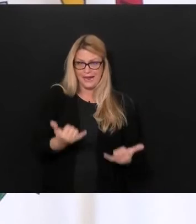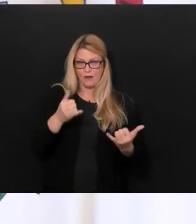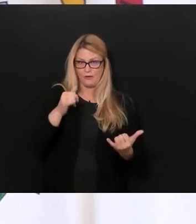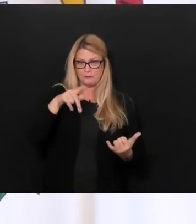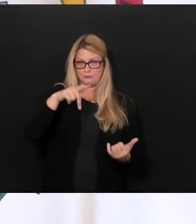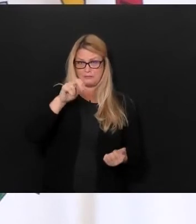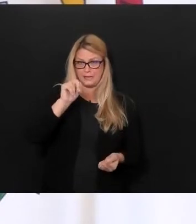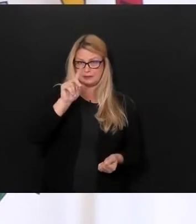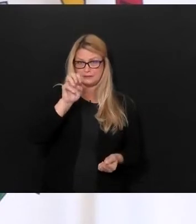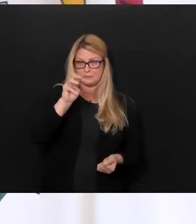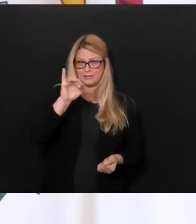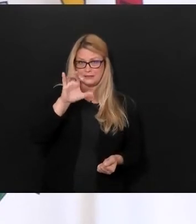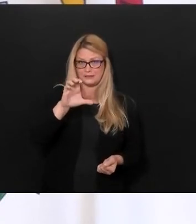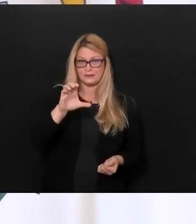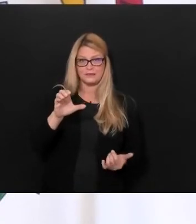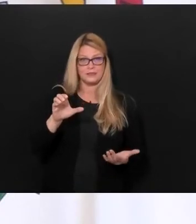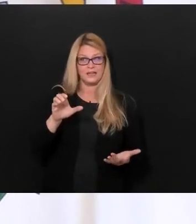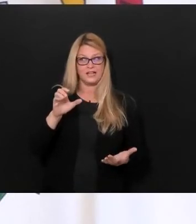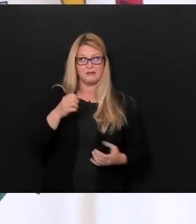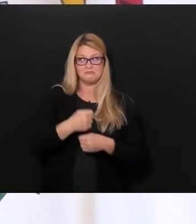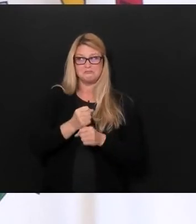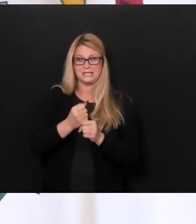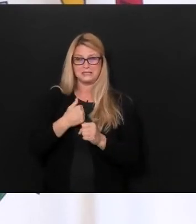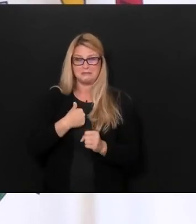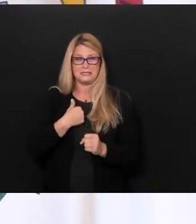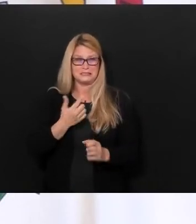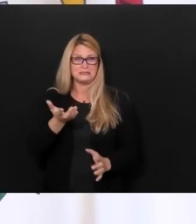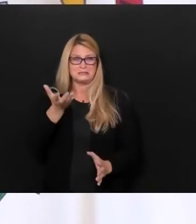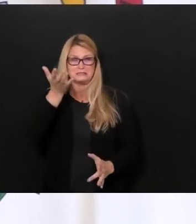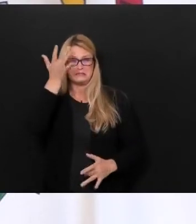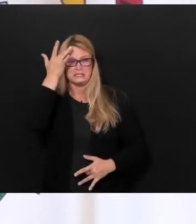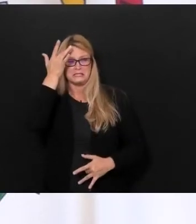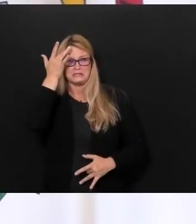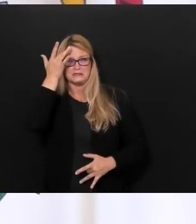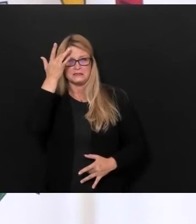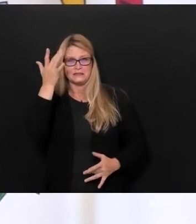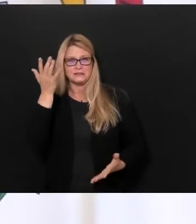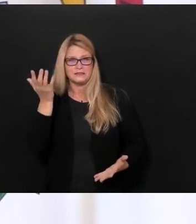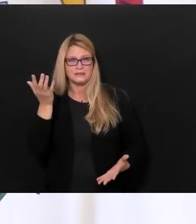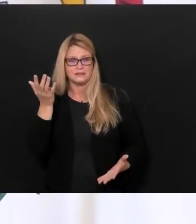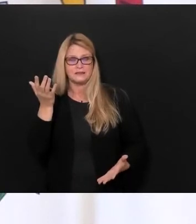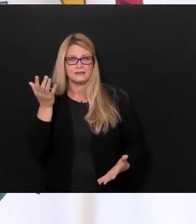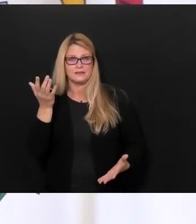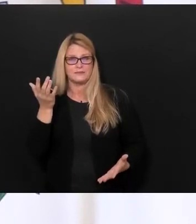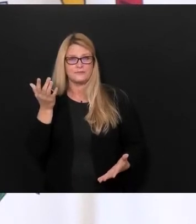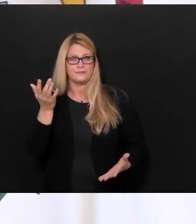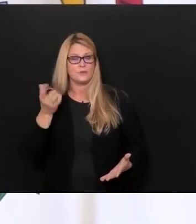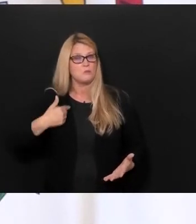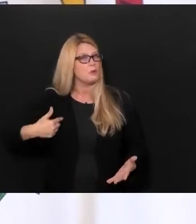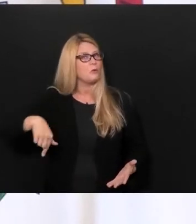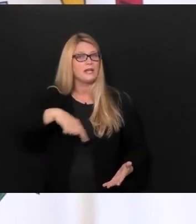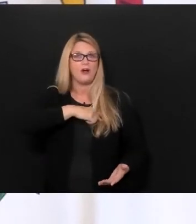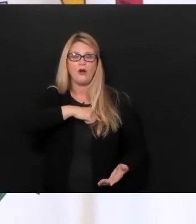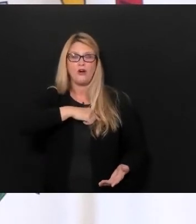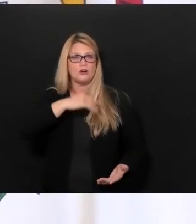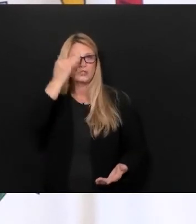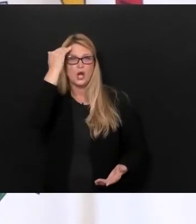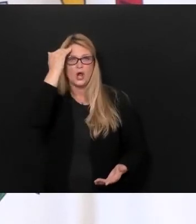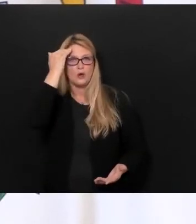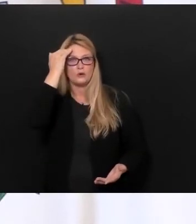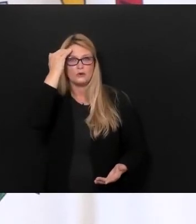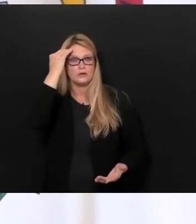makes me just sick. Now, with all of that, we all know we've got to